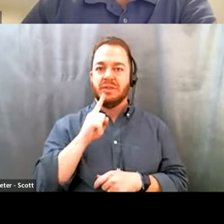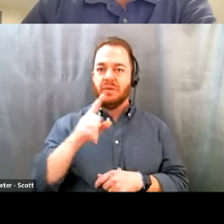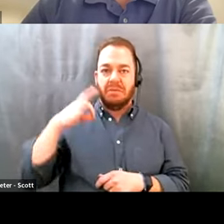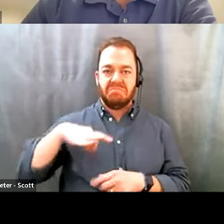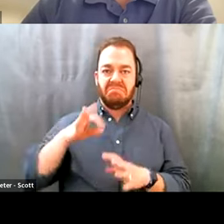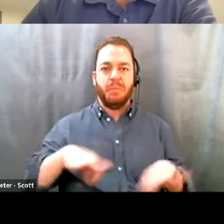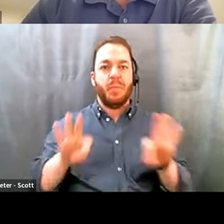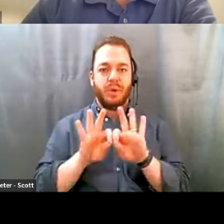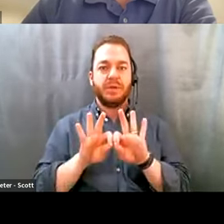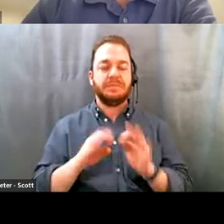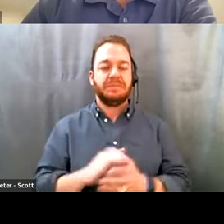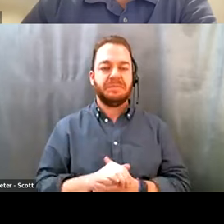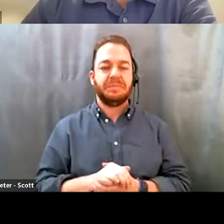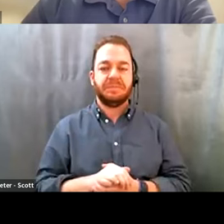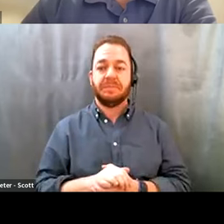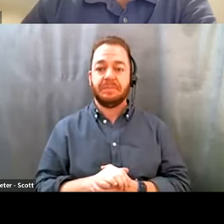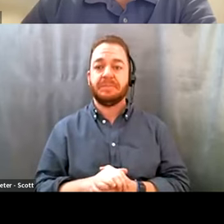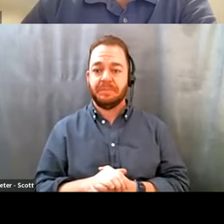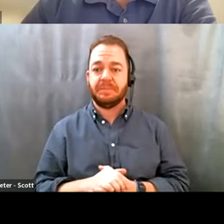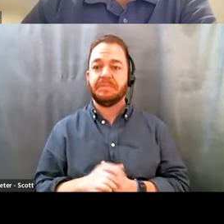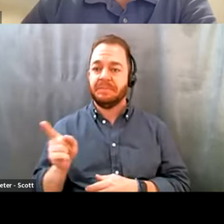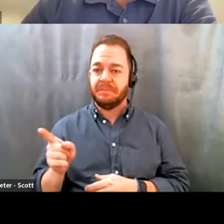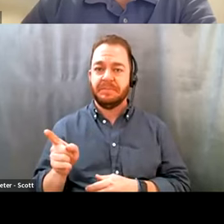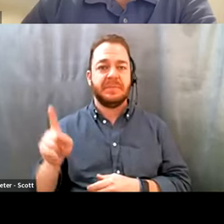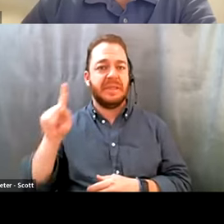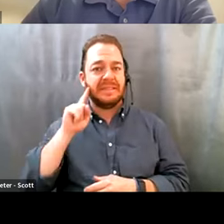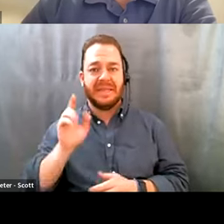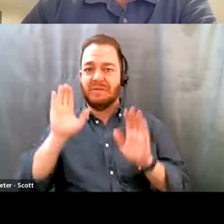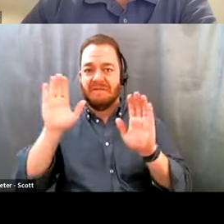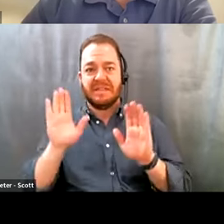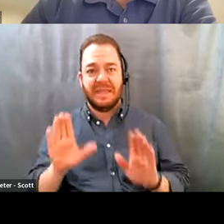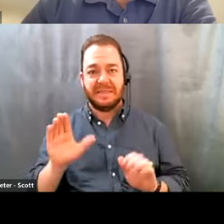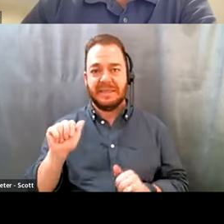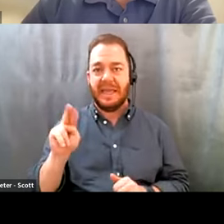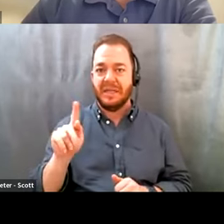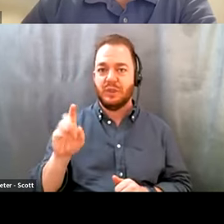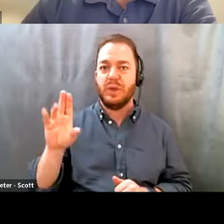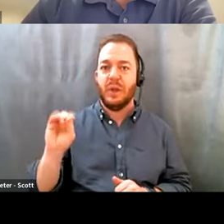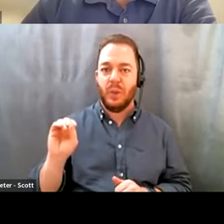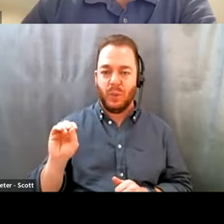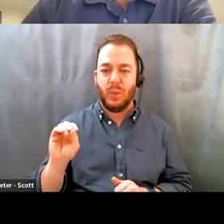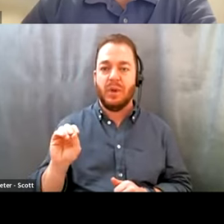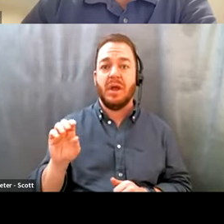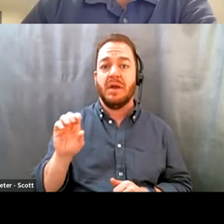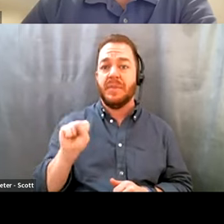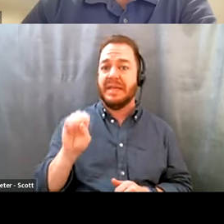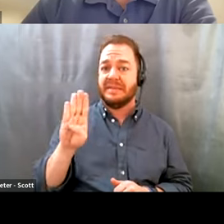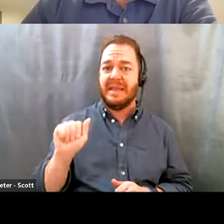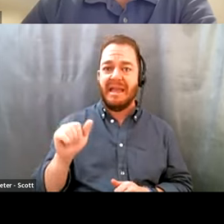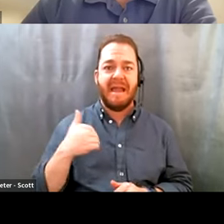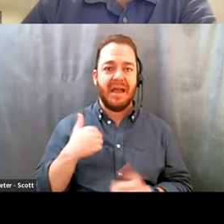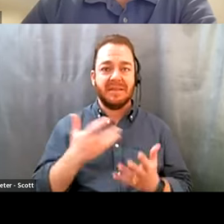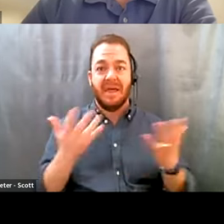important. That would be so fantastic, Antonio. Okay. Because, SBA just has a wealth